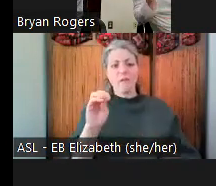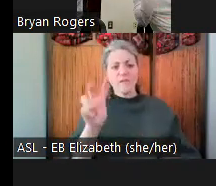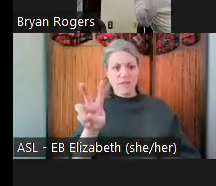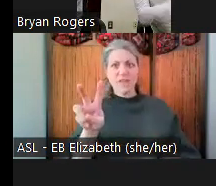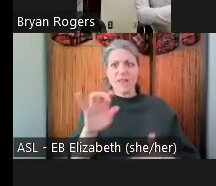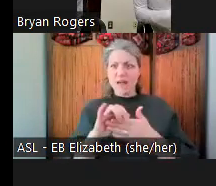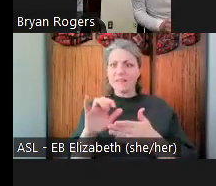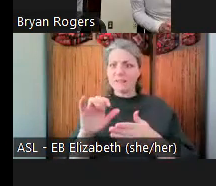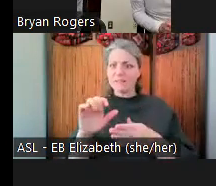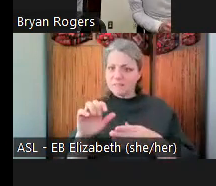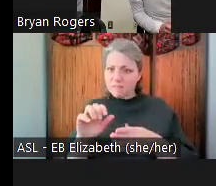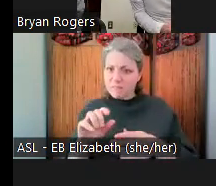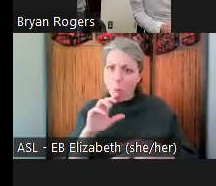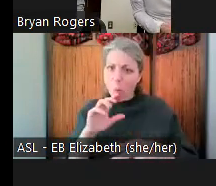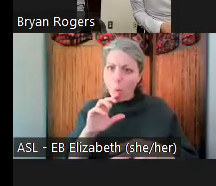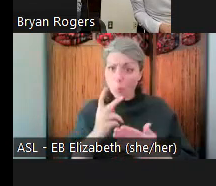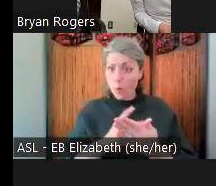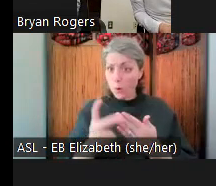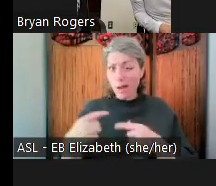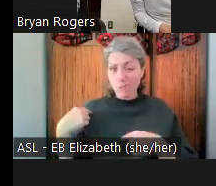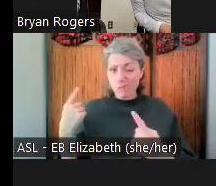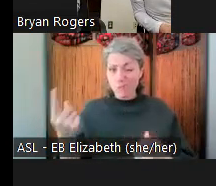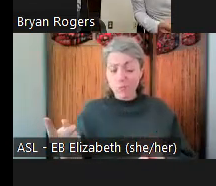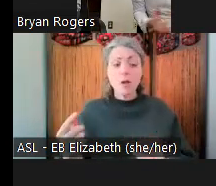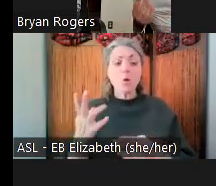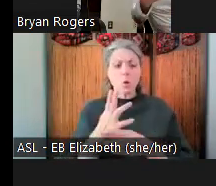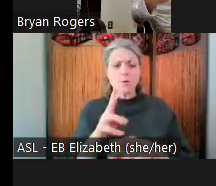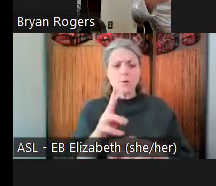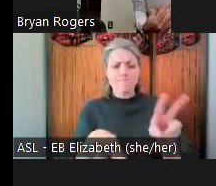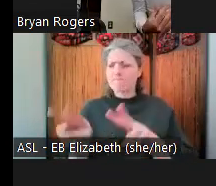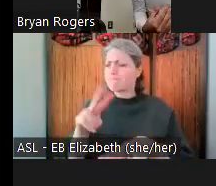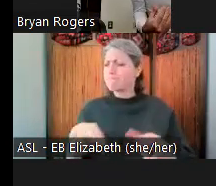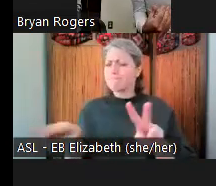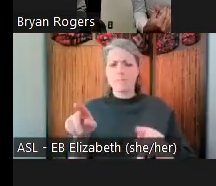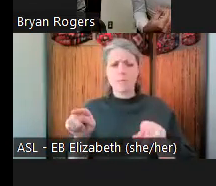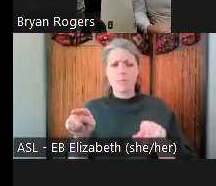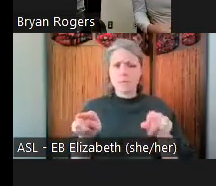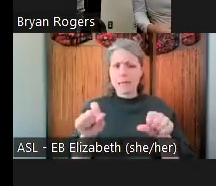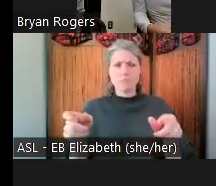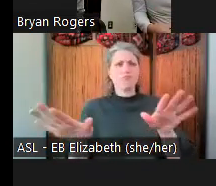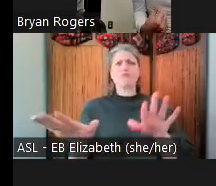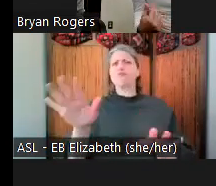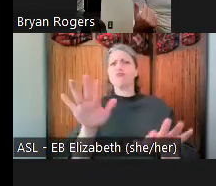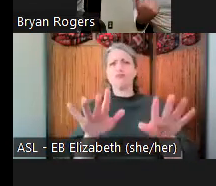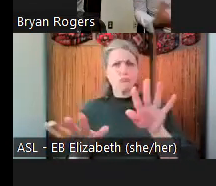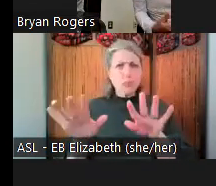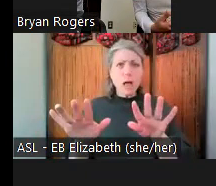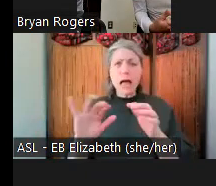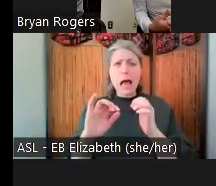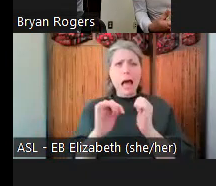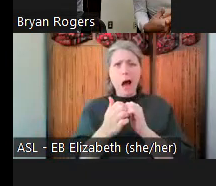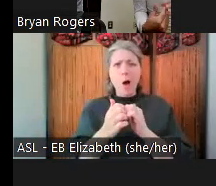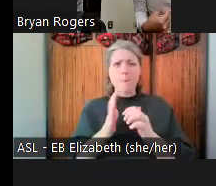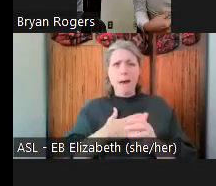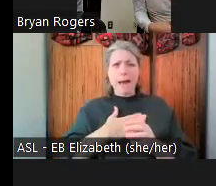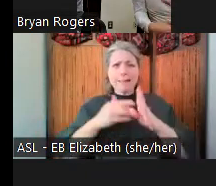it's a pretty old program we use to assess those factors to see how that divided